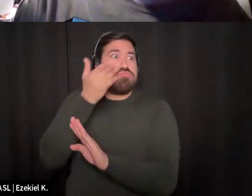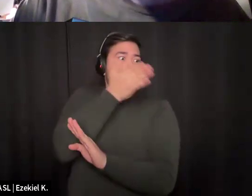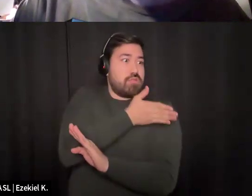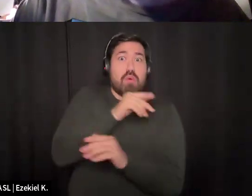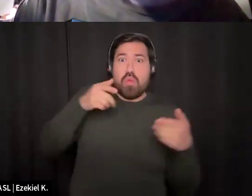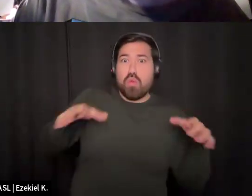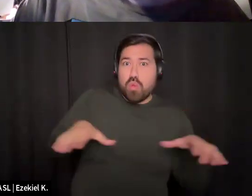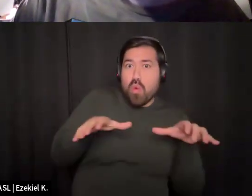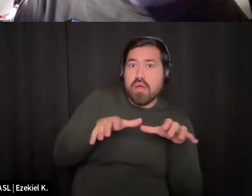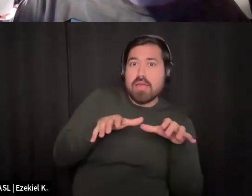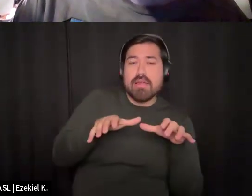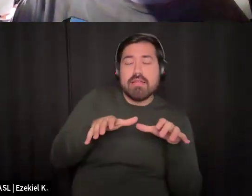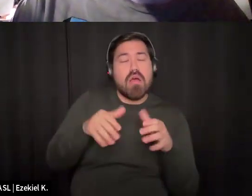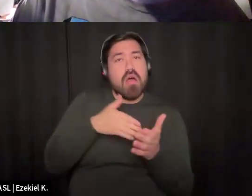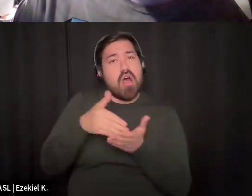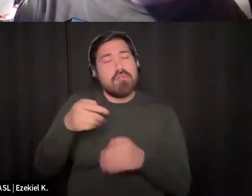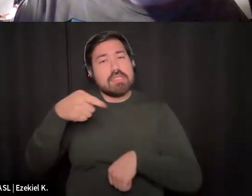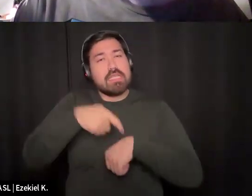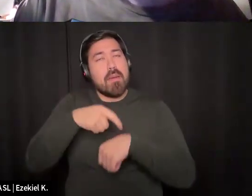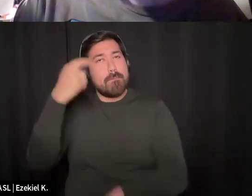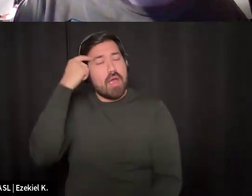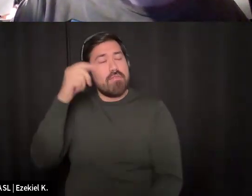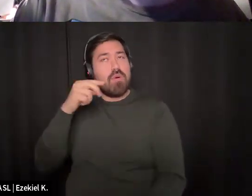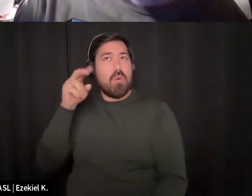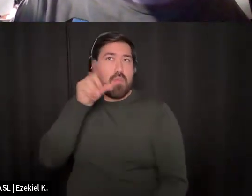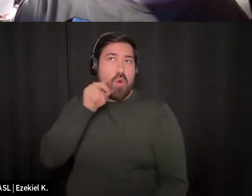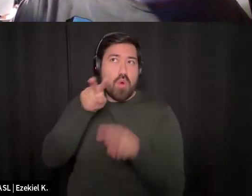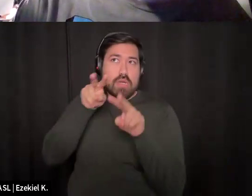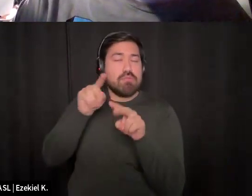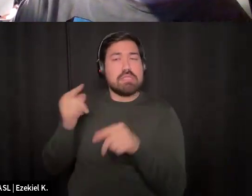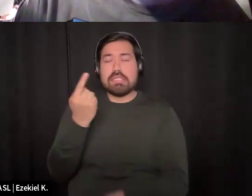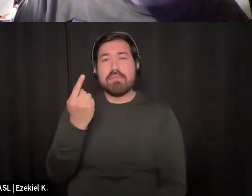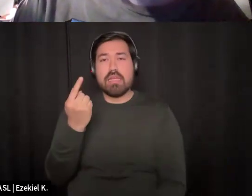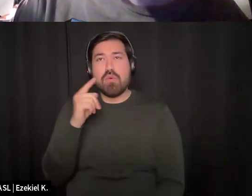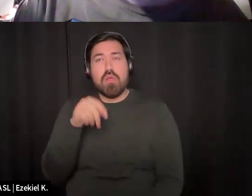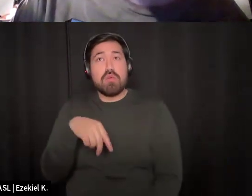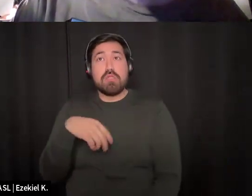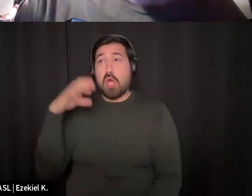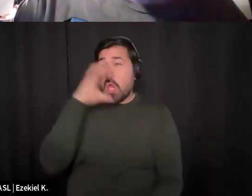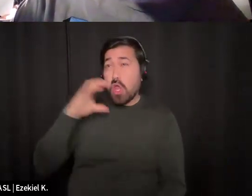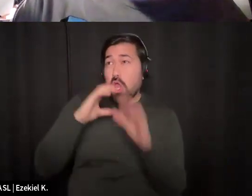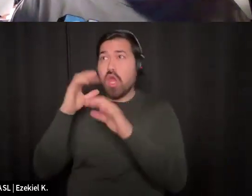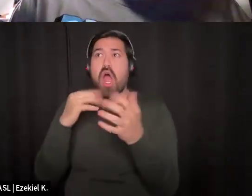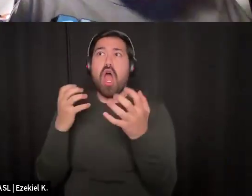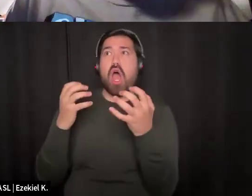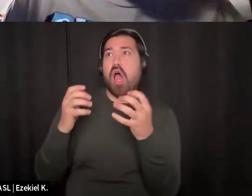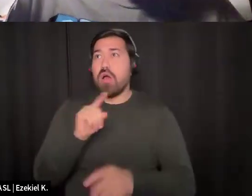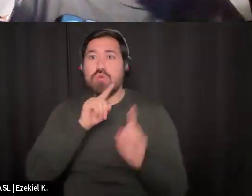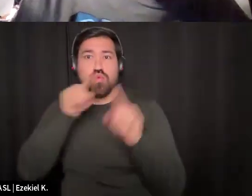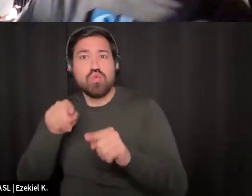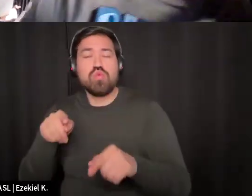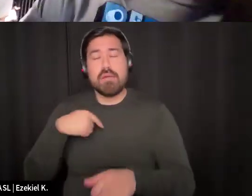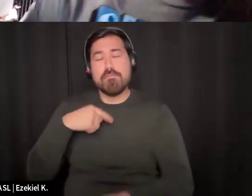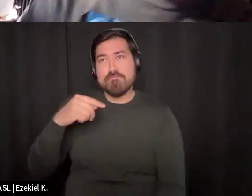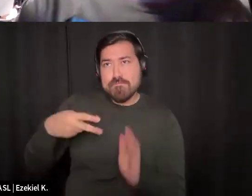it just oftentimes I think mindful birding for me wasn't something I set out to do, like, oh, very intentionally, I'm going